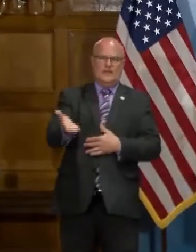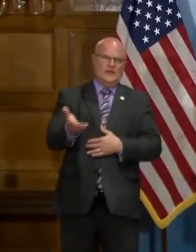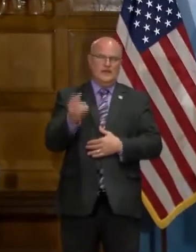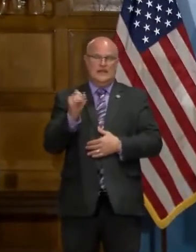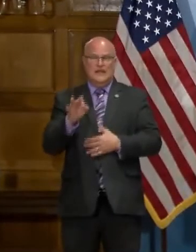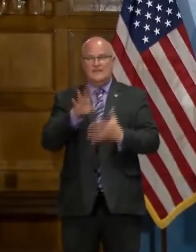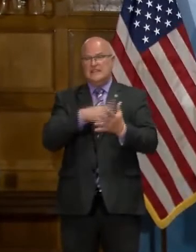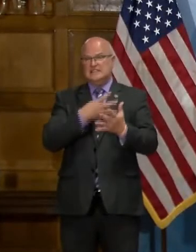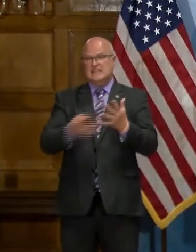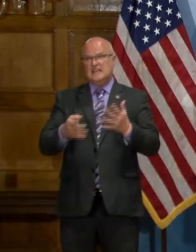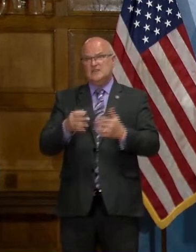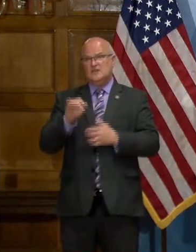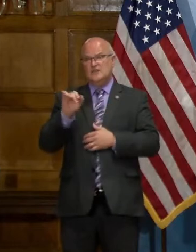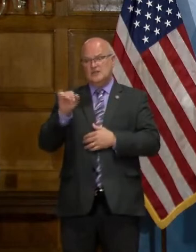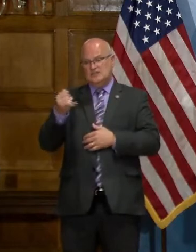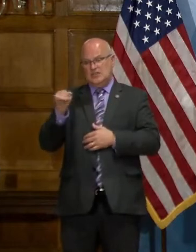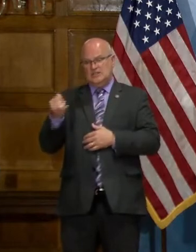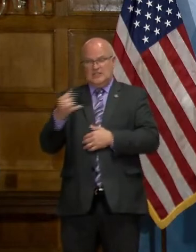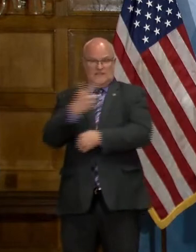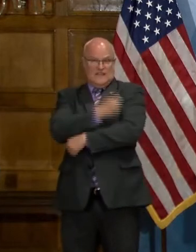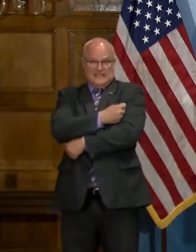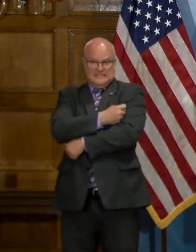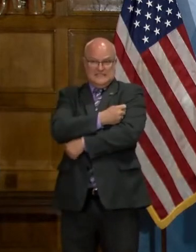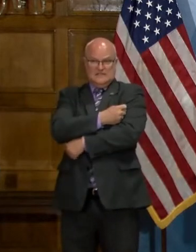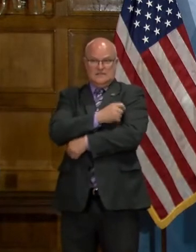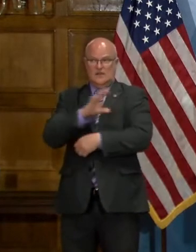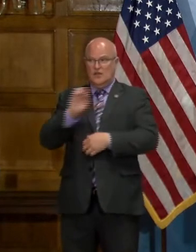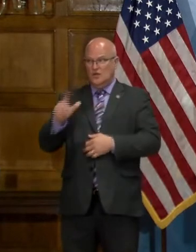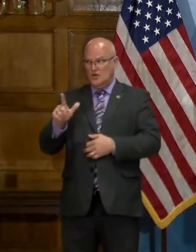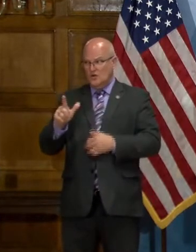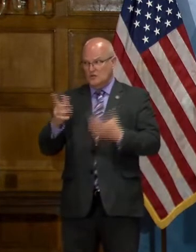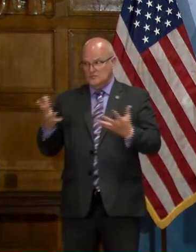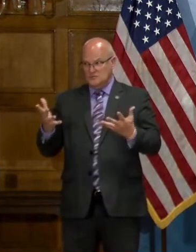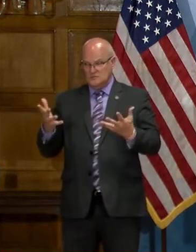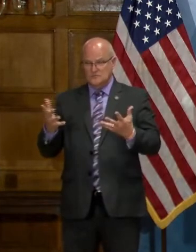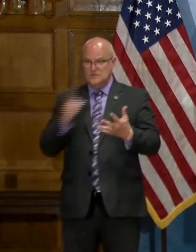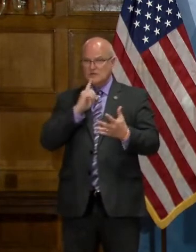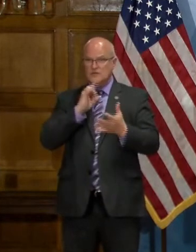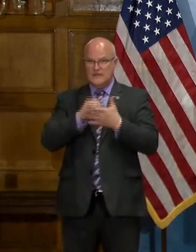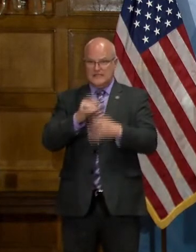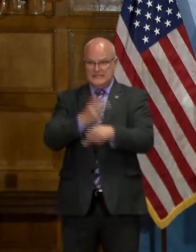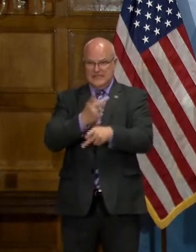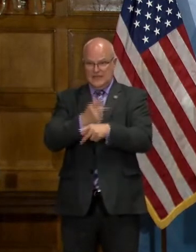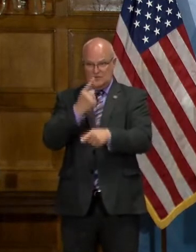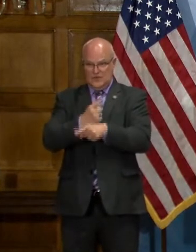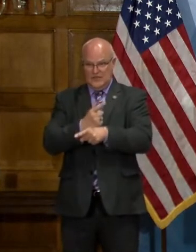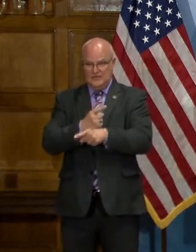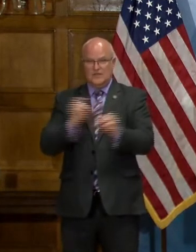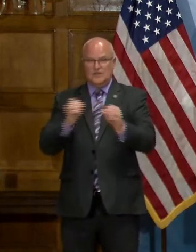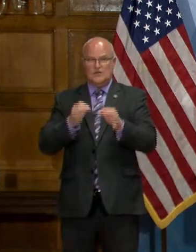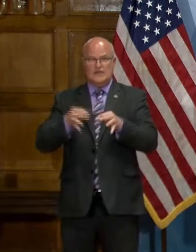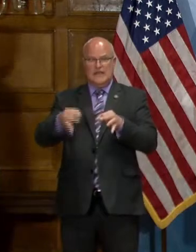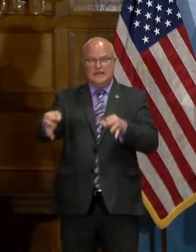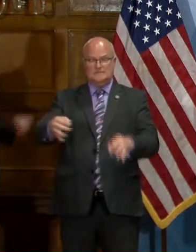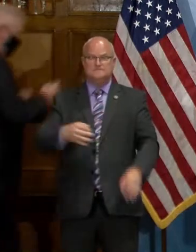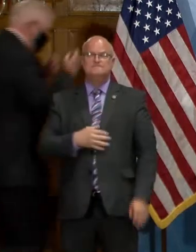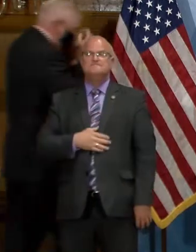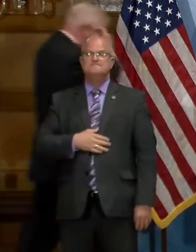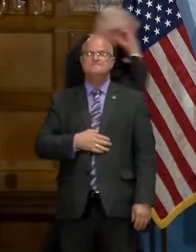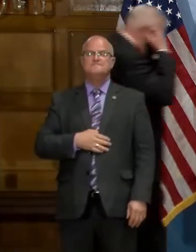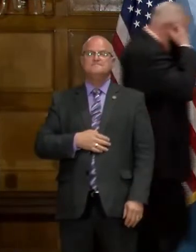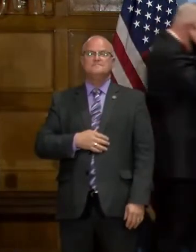they had scheduled it on a Janssen vaccine, Colonel, we're going to make sure that's taken care of so there's not any delay.